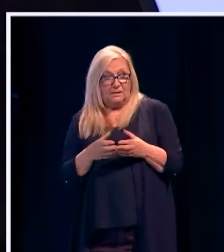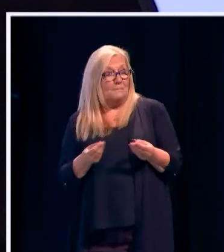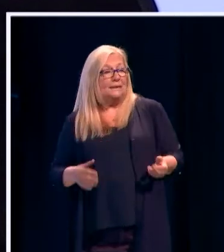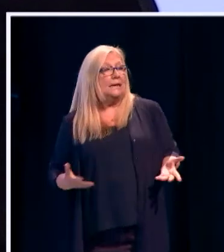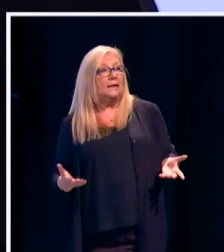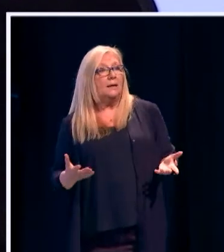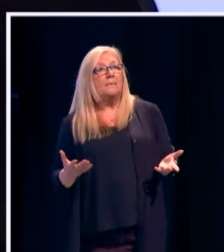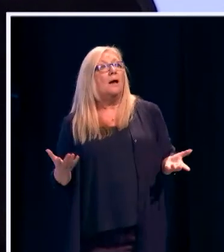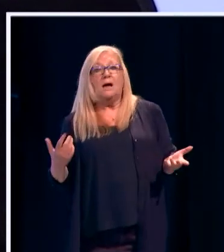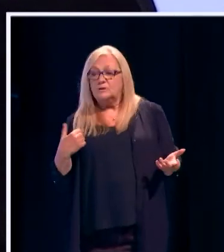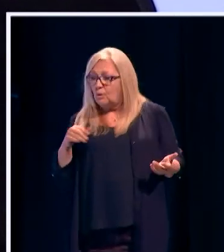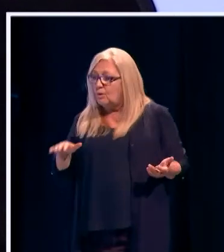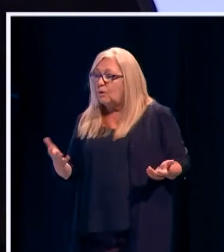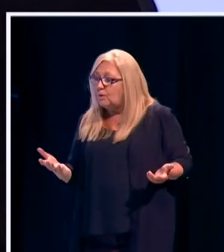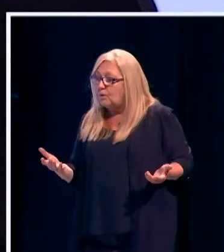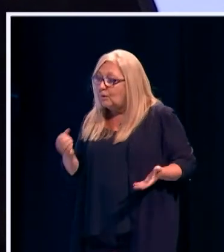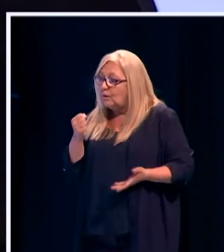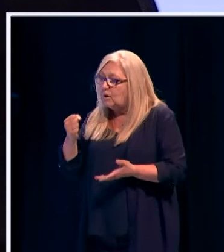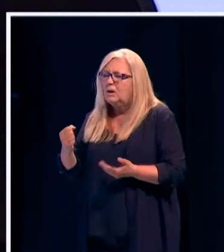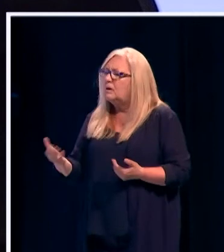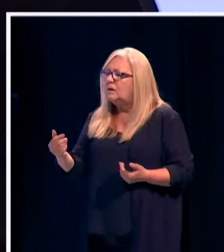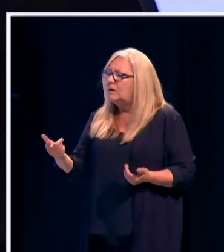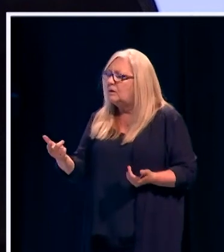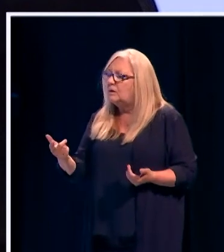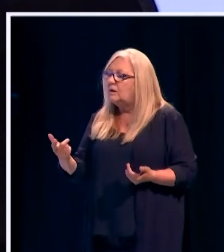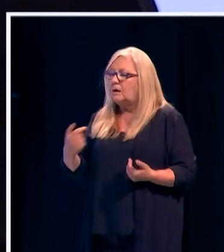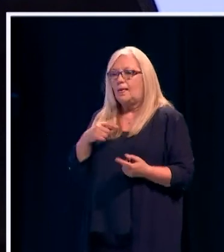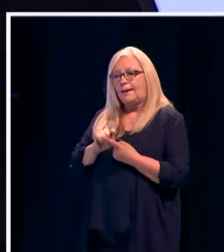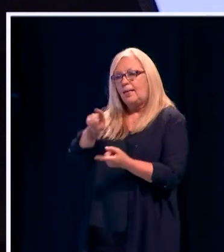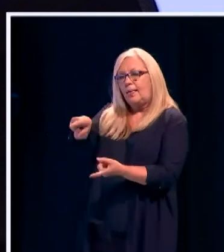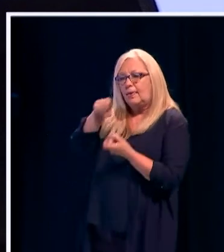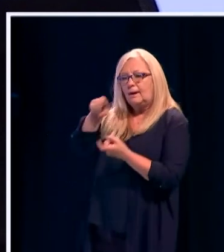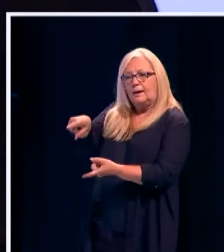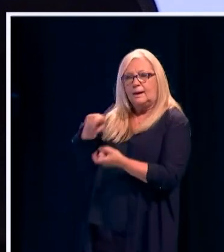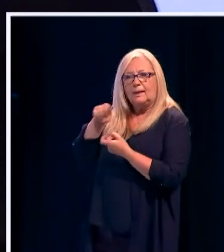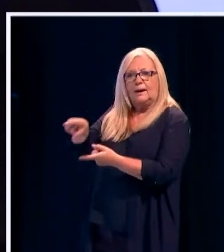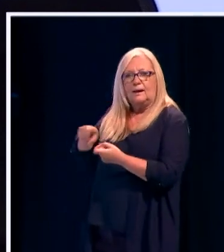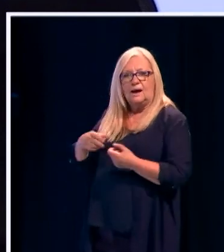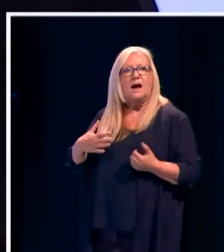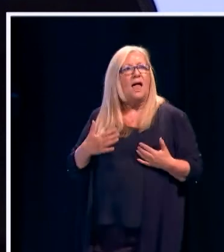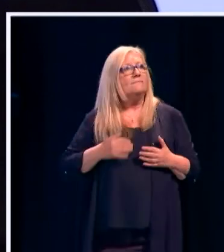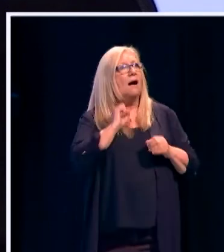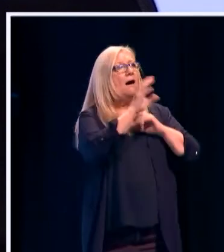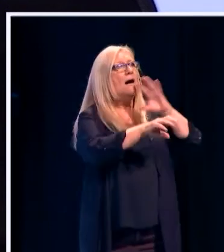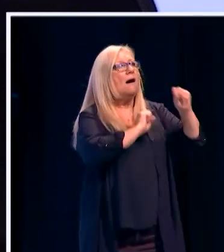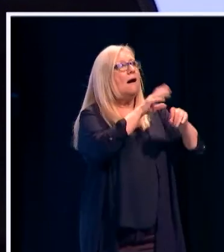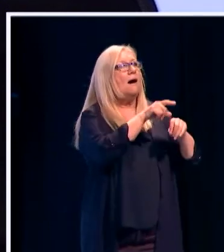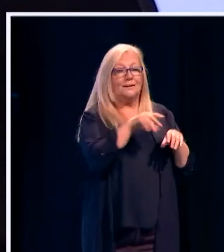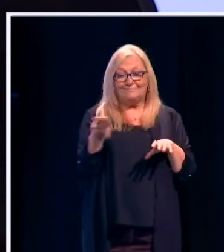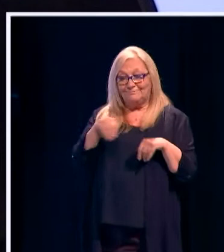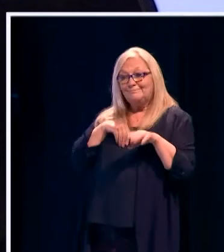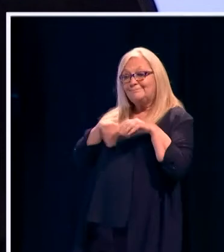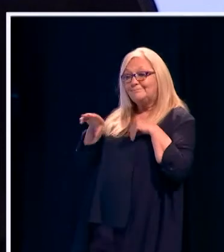in my life, just that we are using as a DPOs, other than this is other organizational